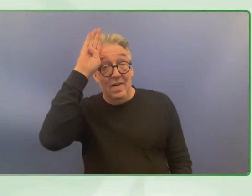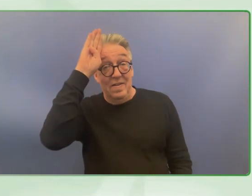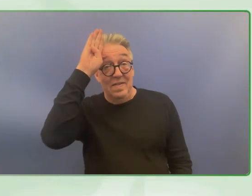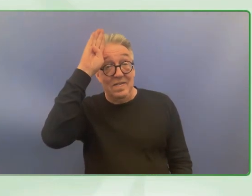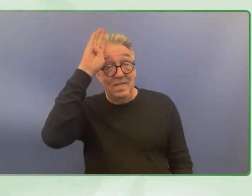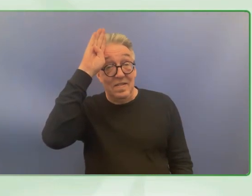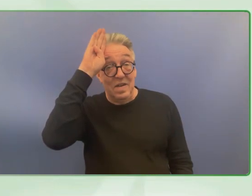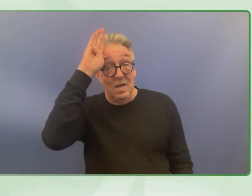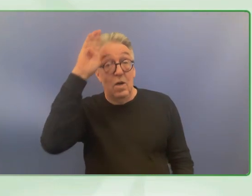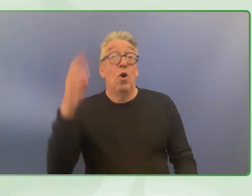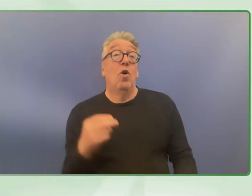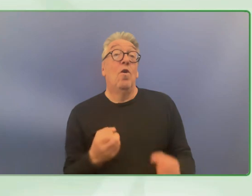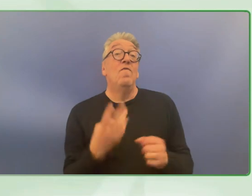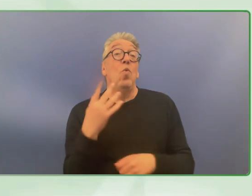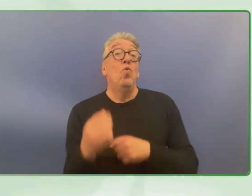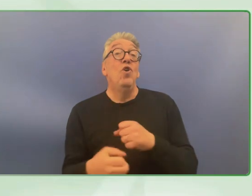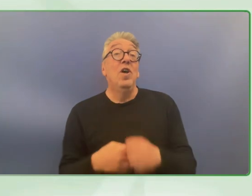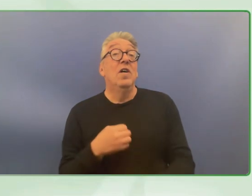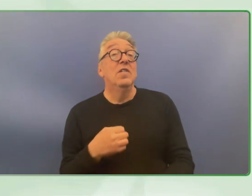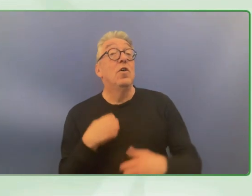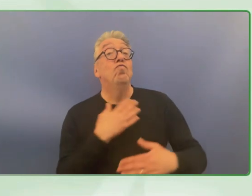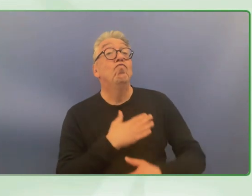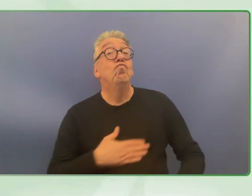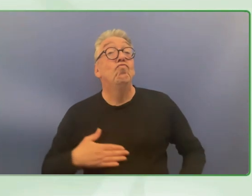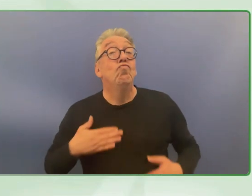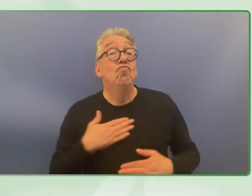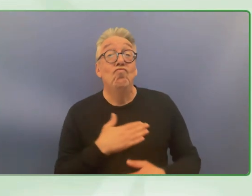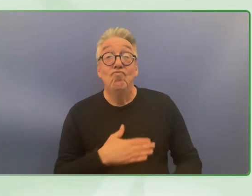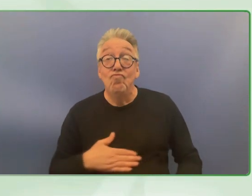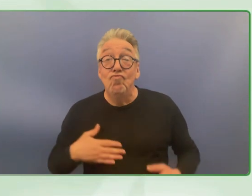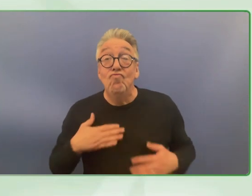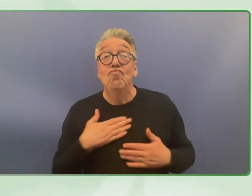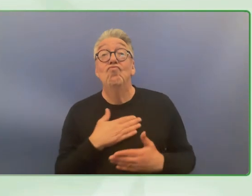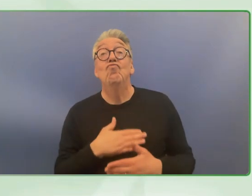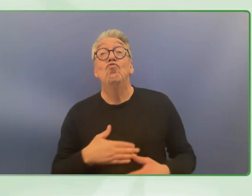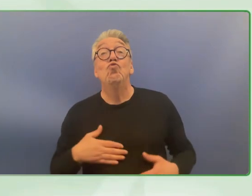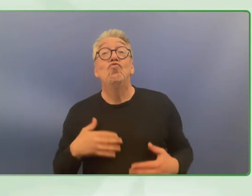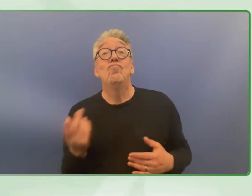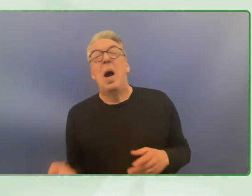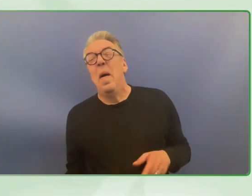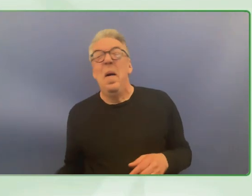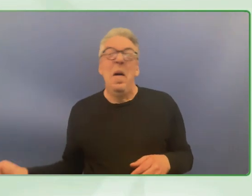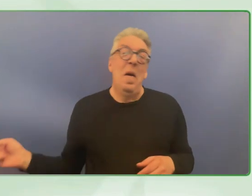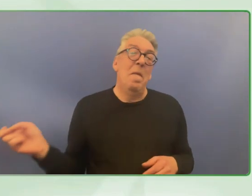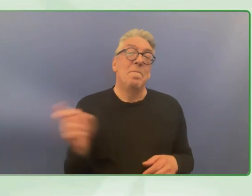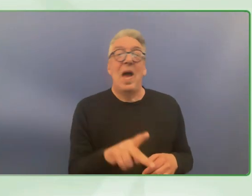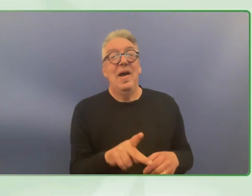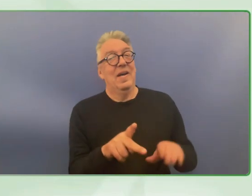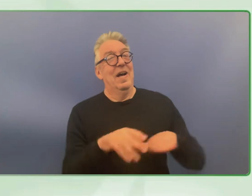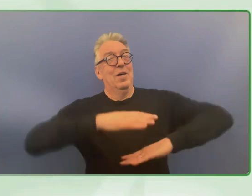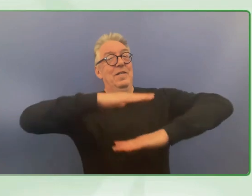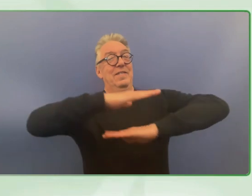few years. But then I started taking to the stage once again as a storyteller and a